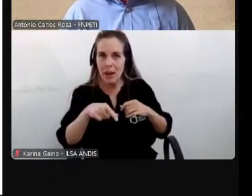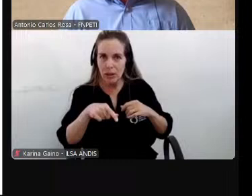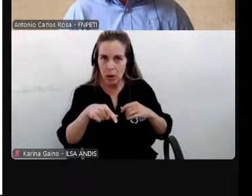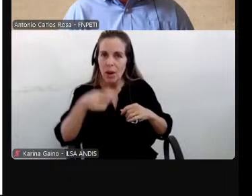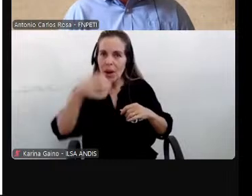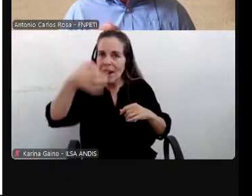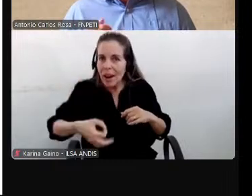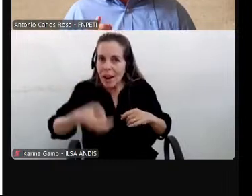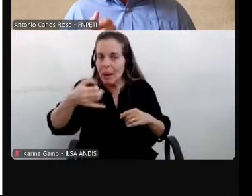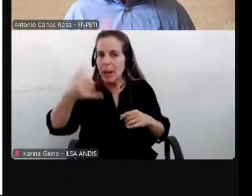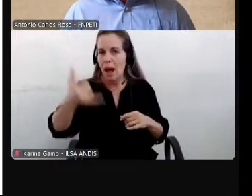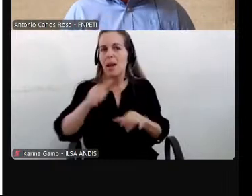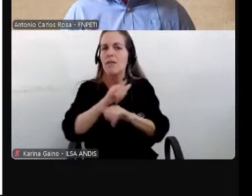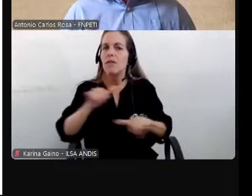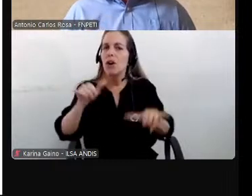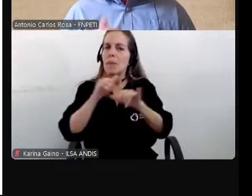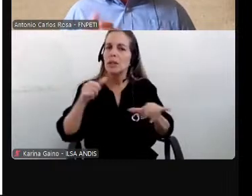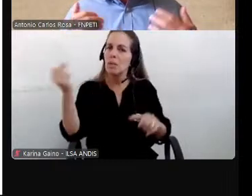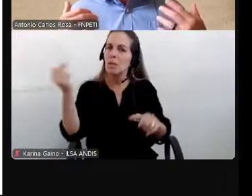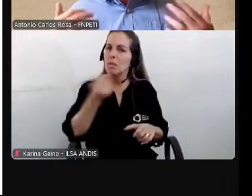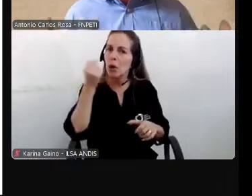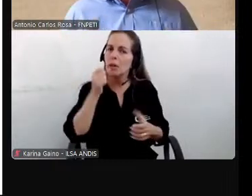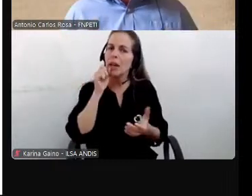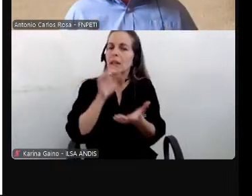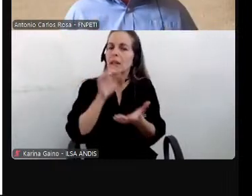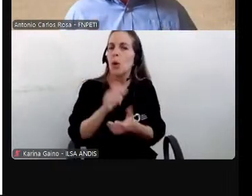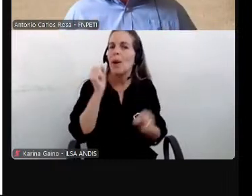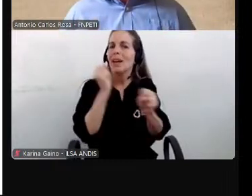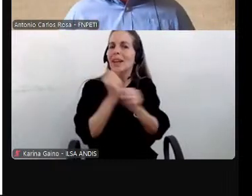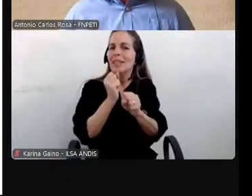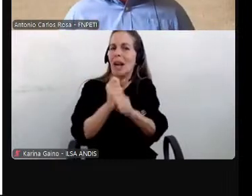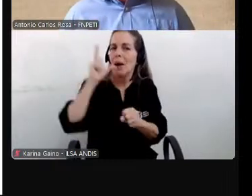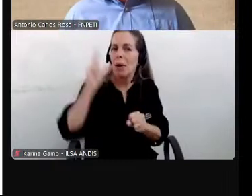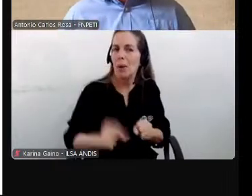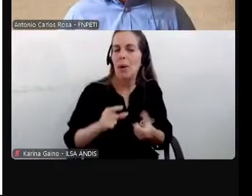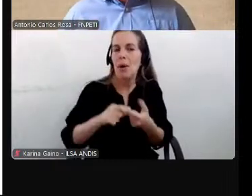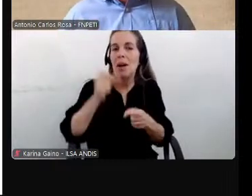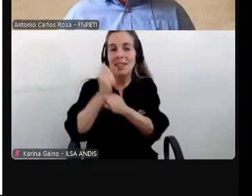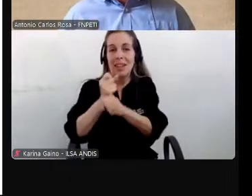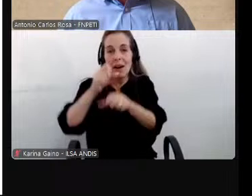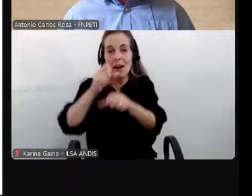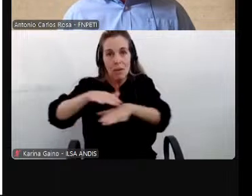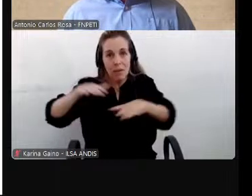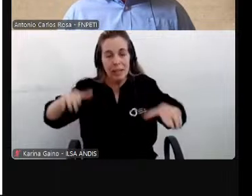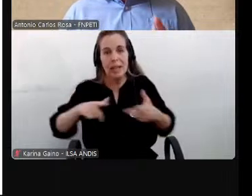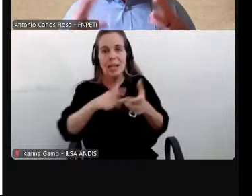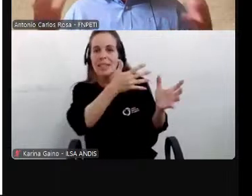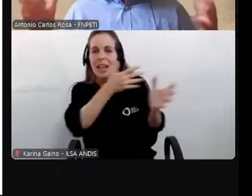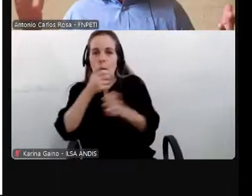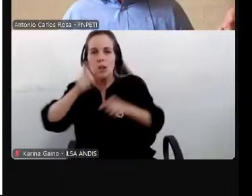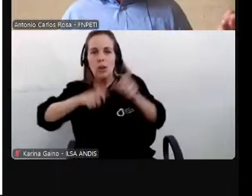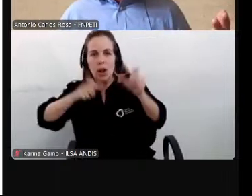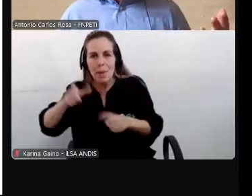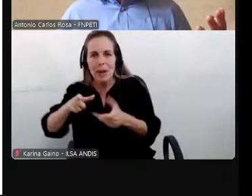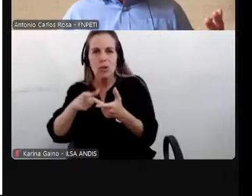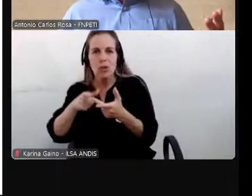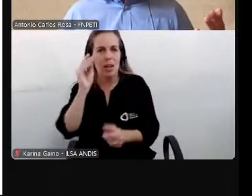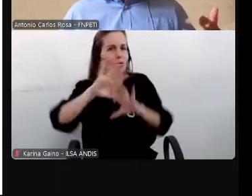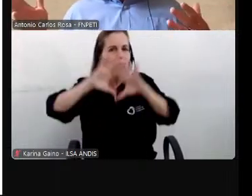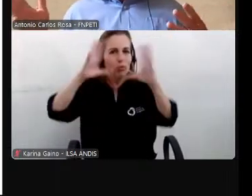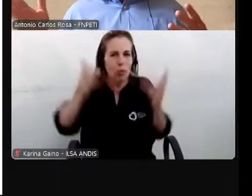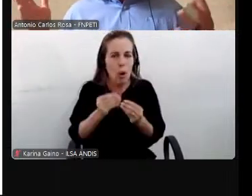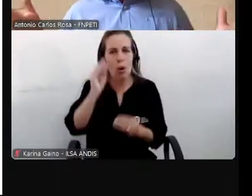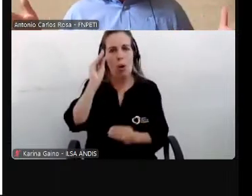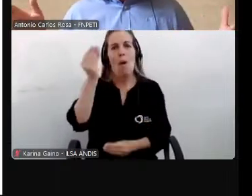observatory, because it really contains very wealthy data about child labor,